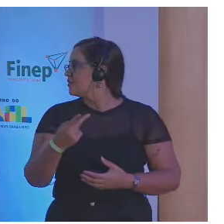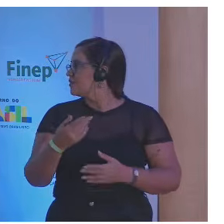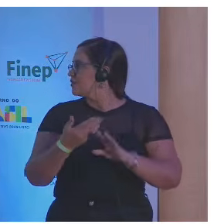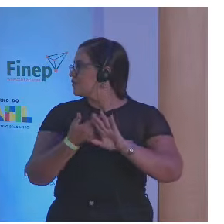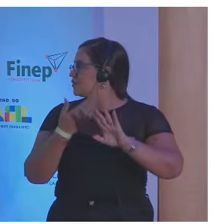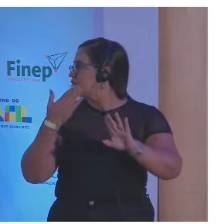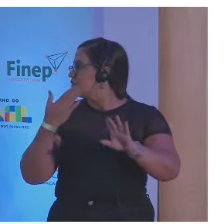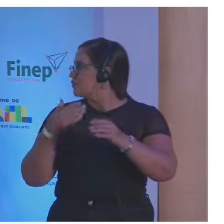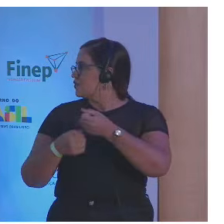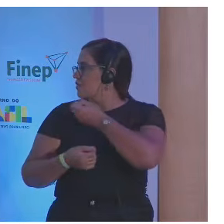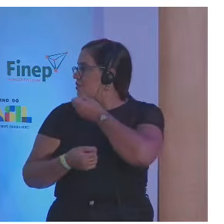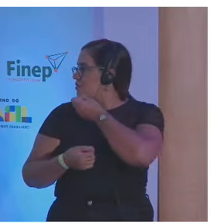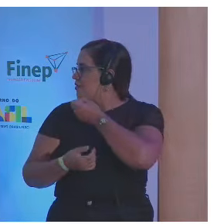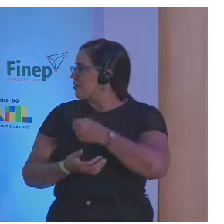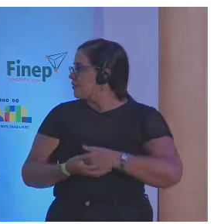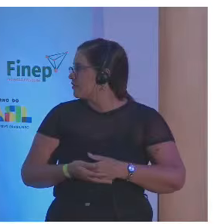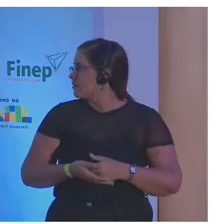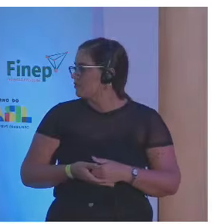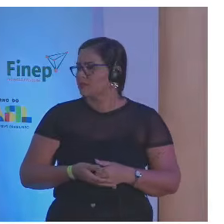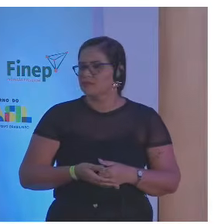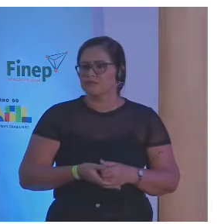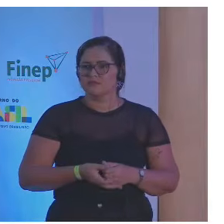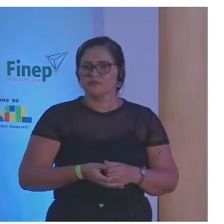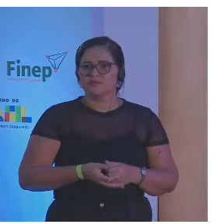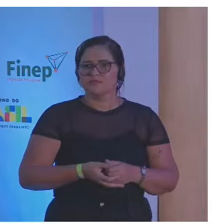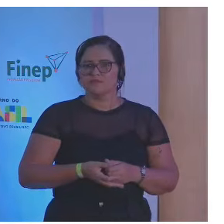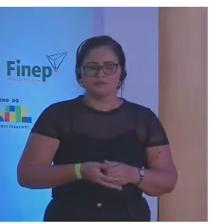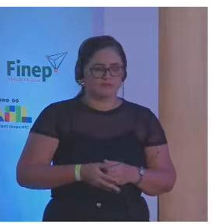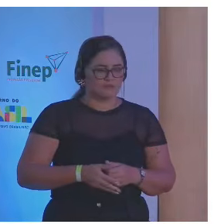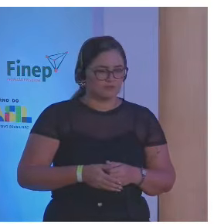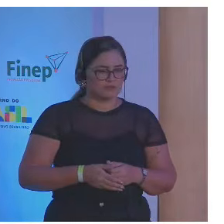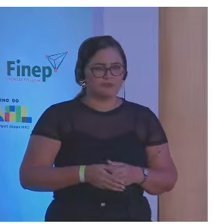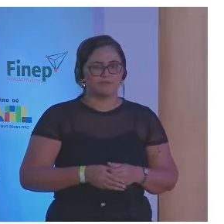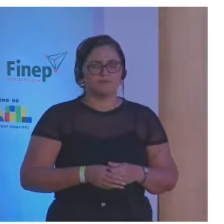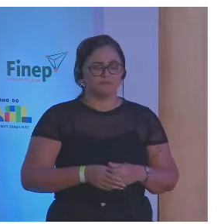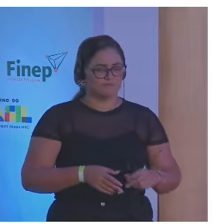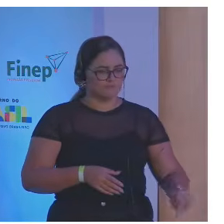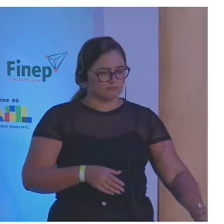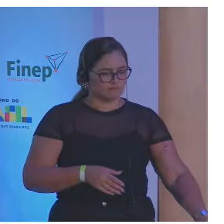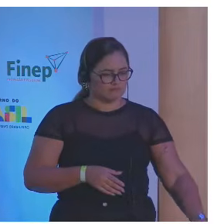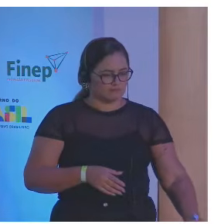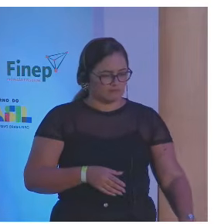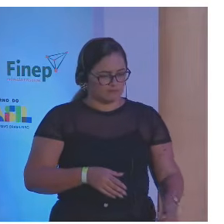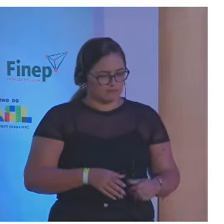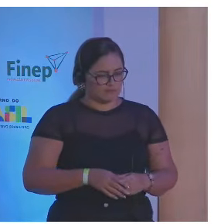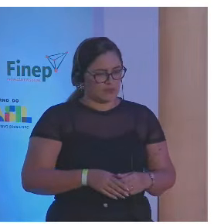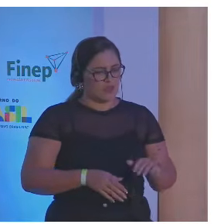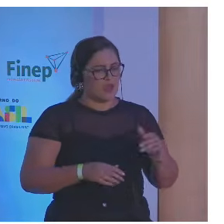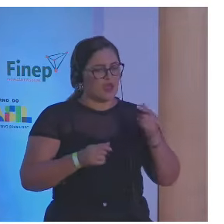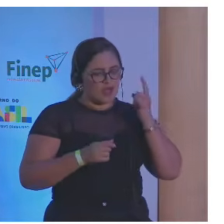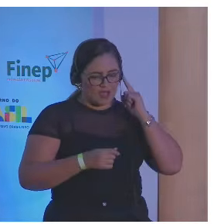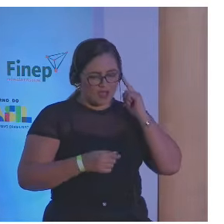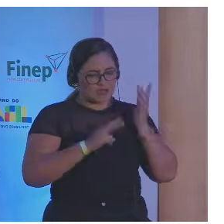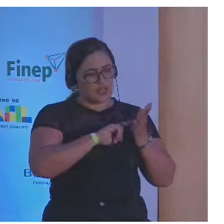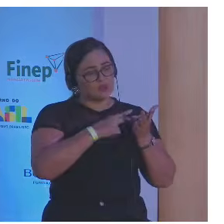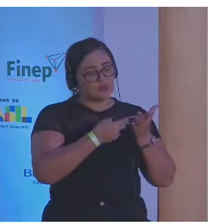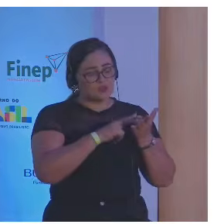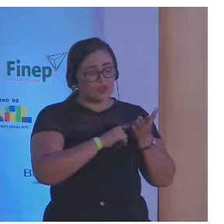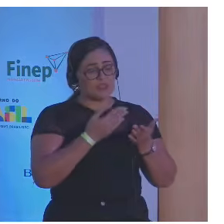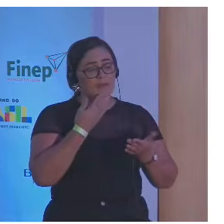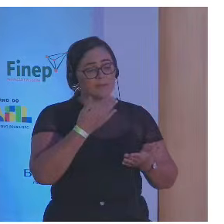photosynthesize and generate about 80 to 90% of the energy that the coral will need for